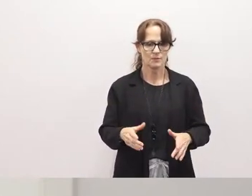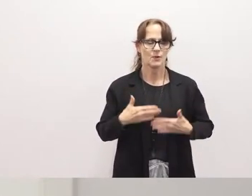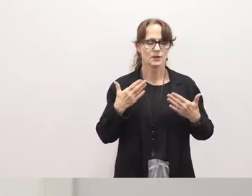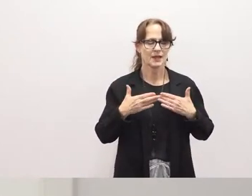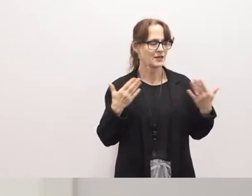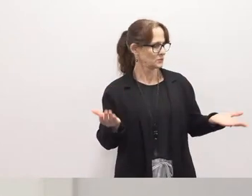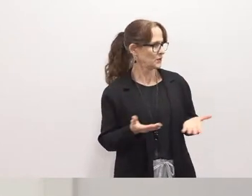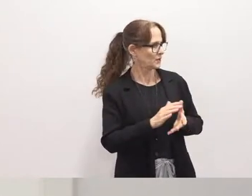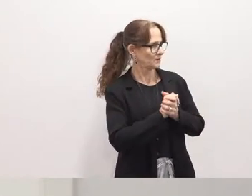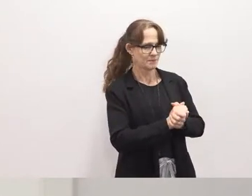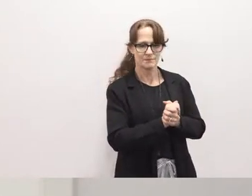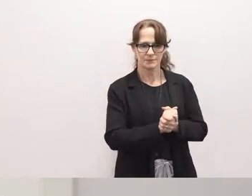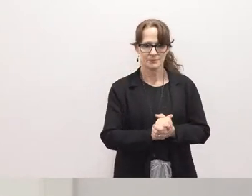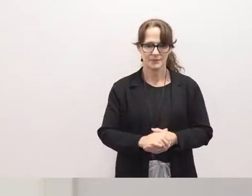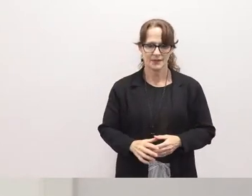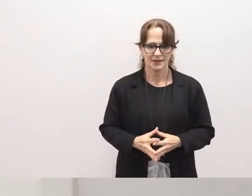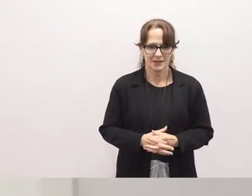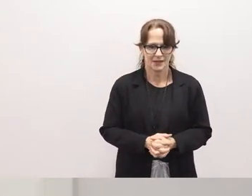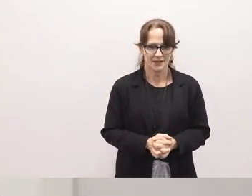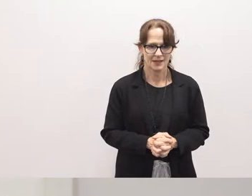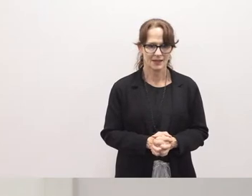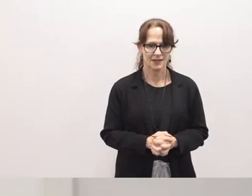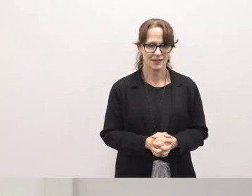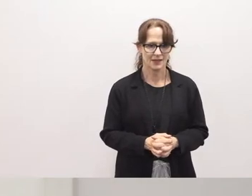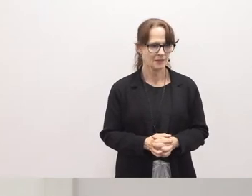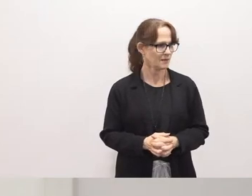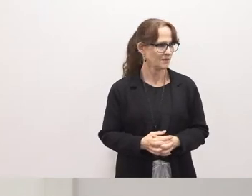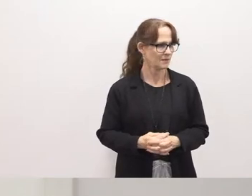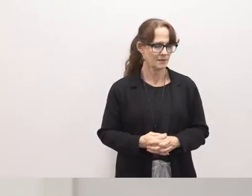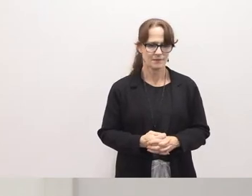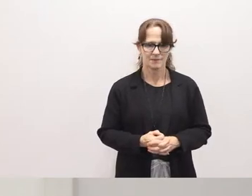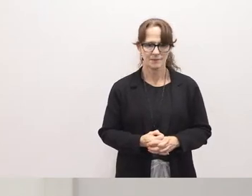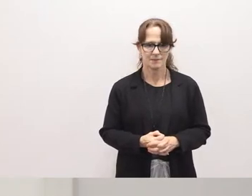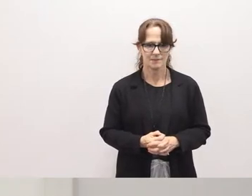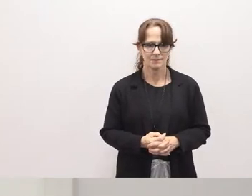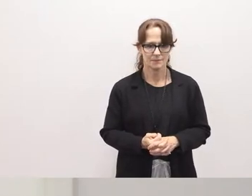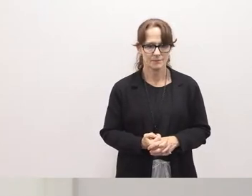here. Congratulations so much for hosting this.